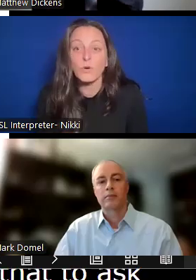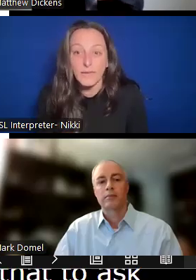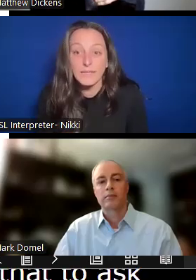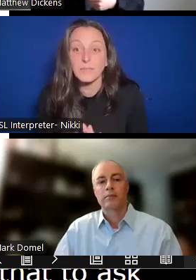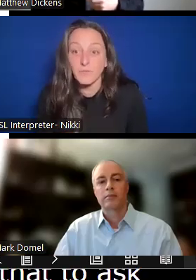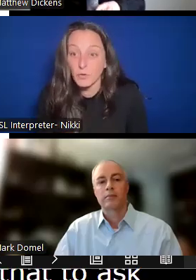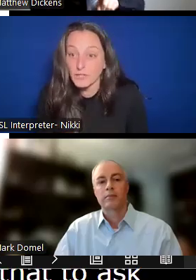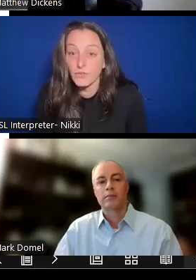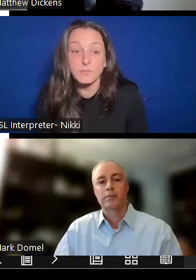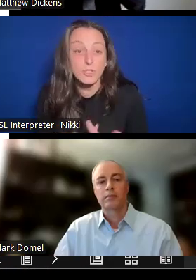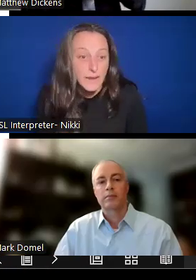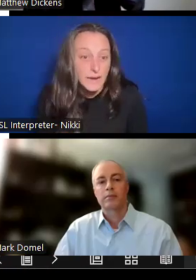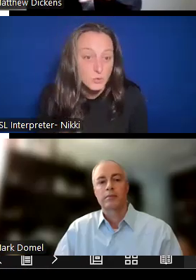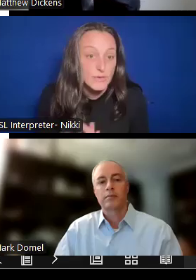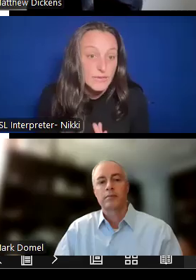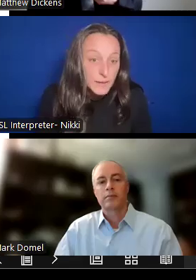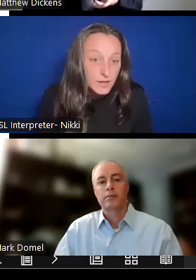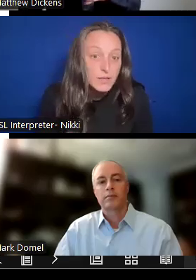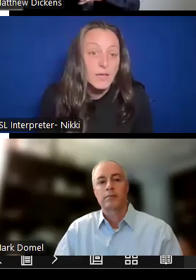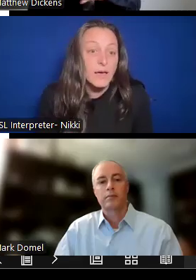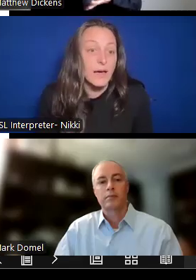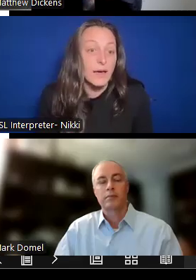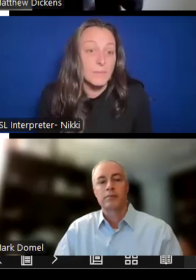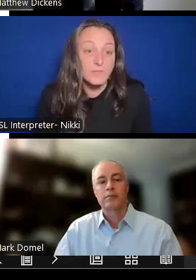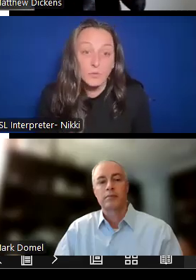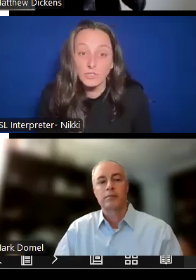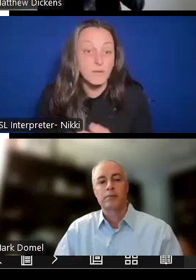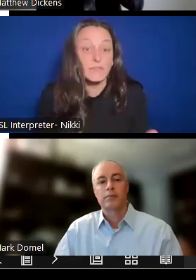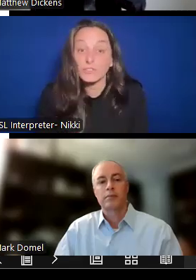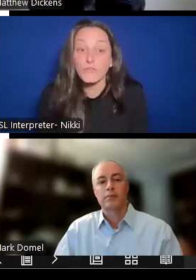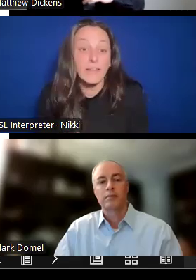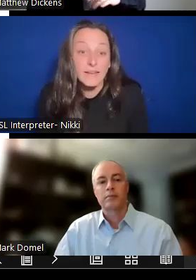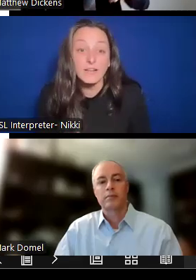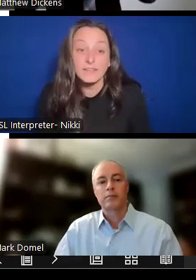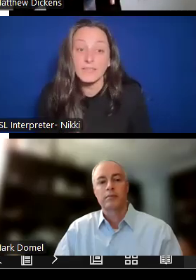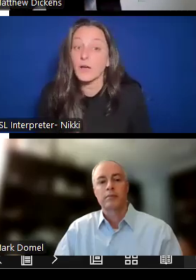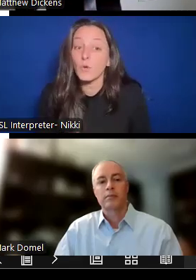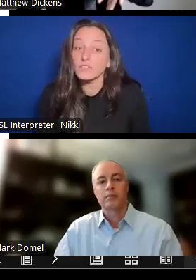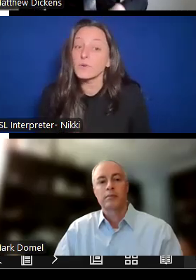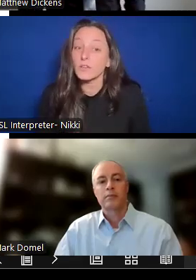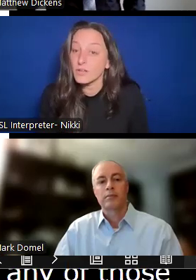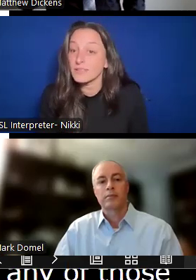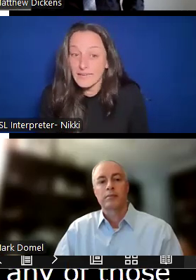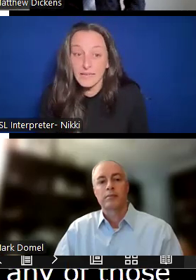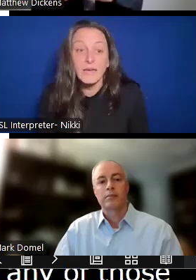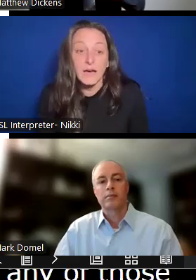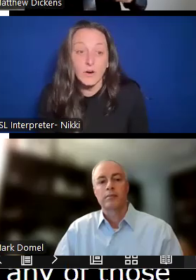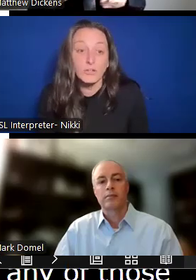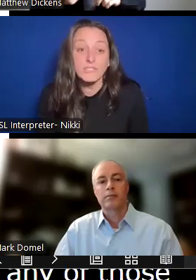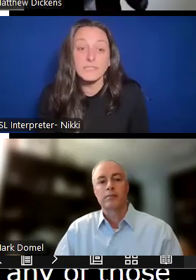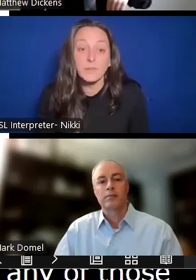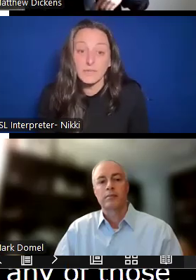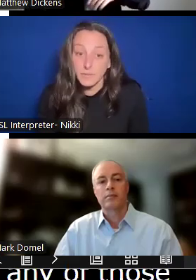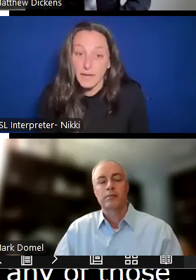you will get some information from Zoom, an actual email. If you wish to complete the survey later, and this email will also include a link of